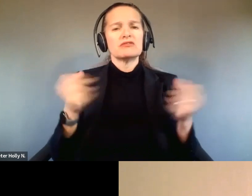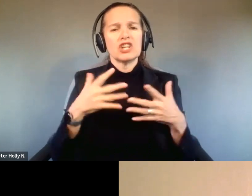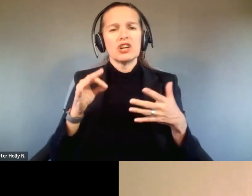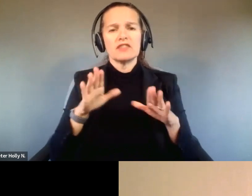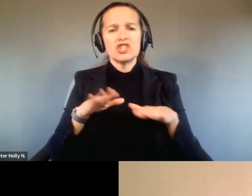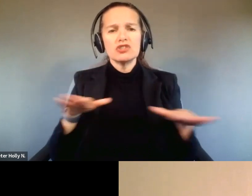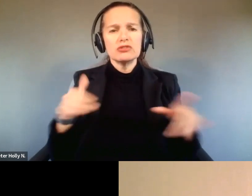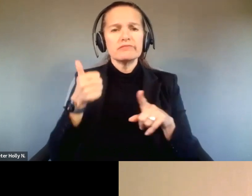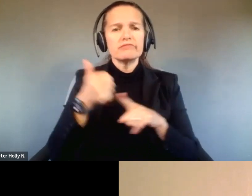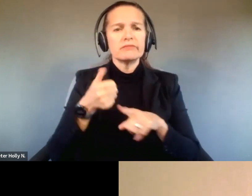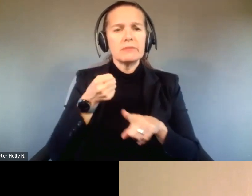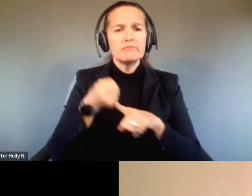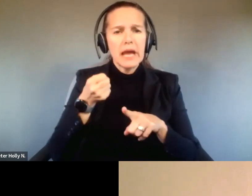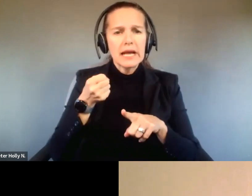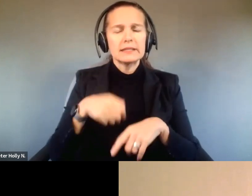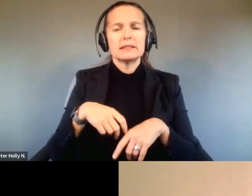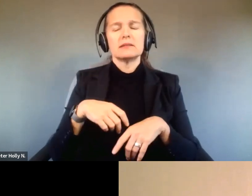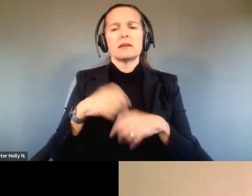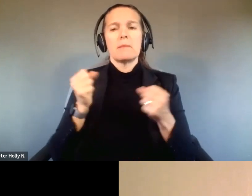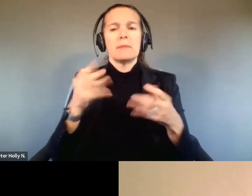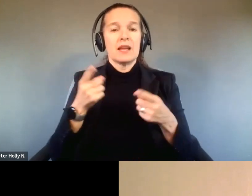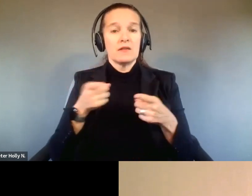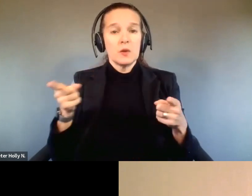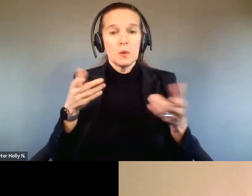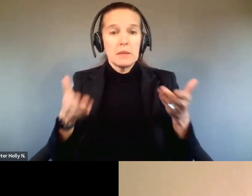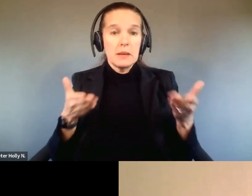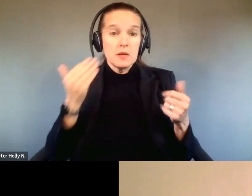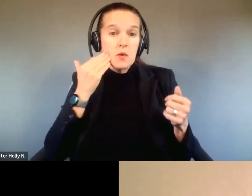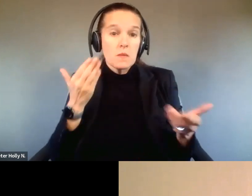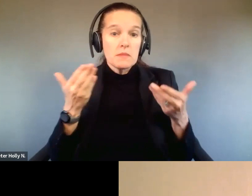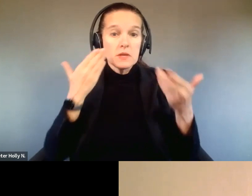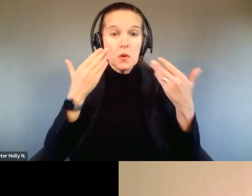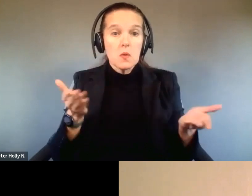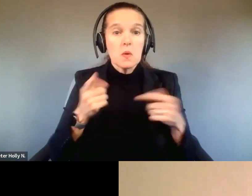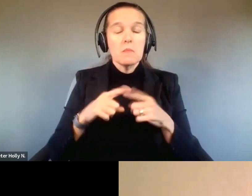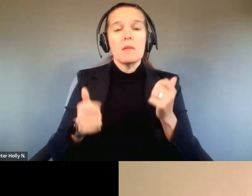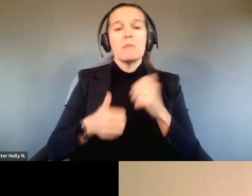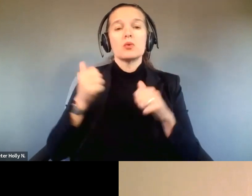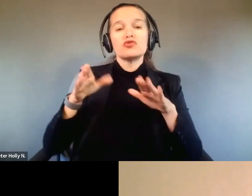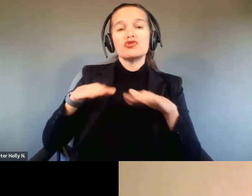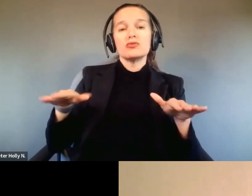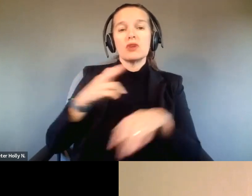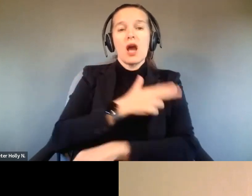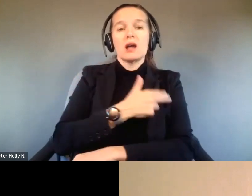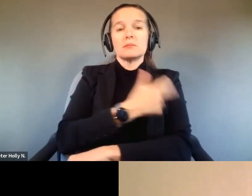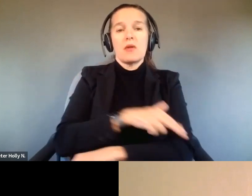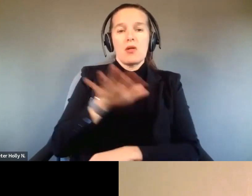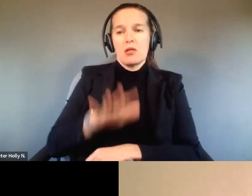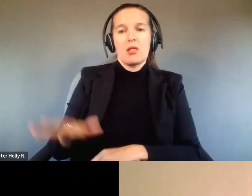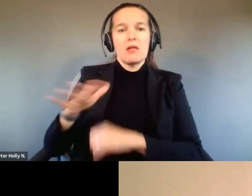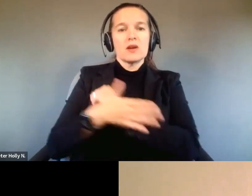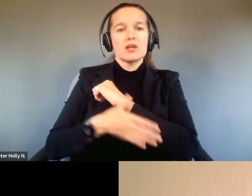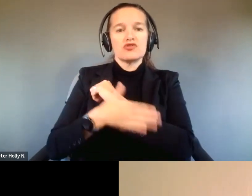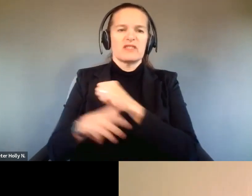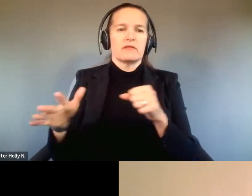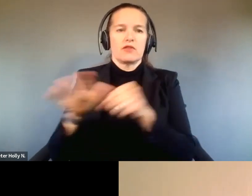being impacted. As many of you may or may not know, most of the children's hospitals across the country right now are